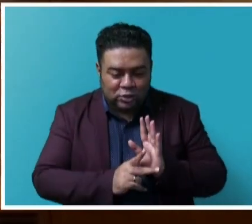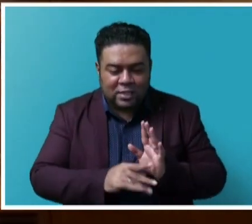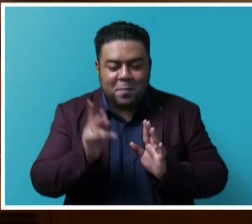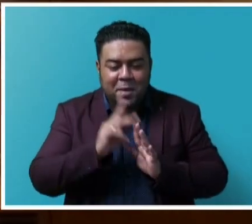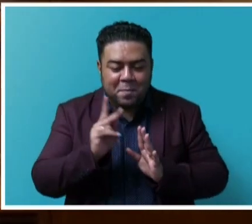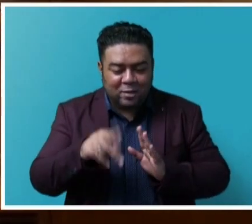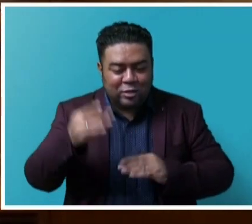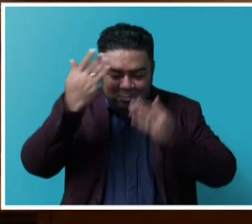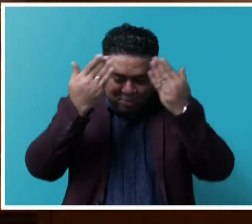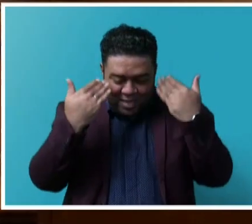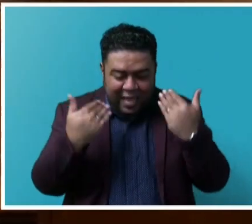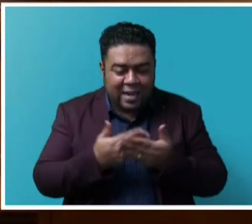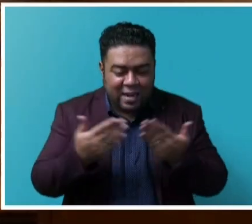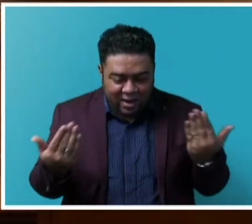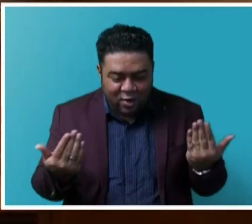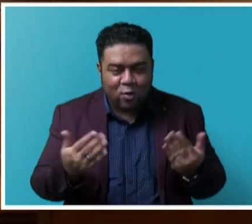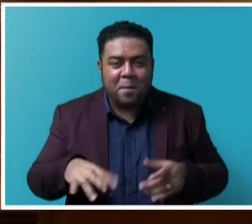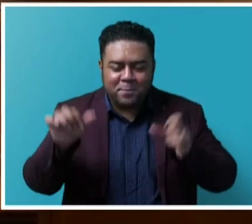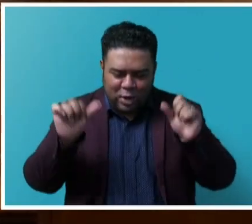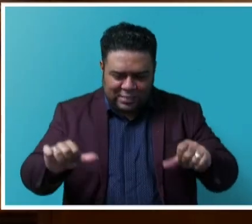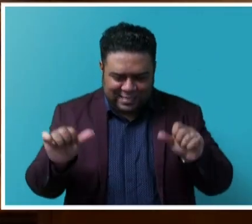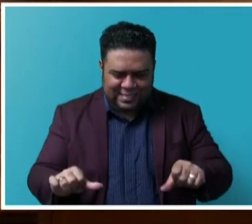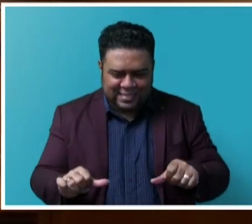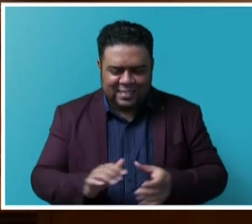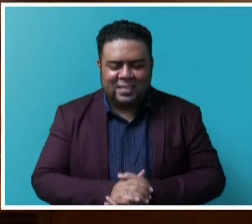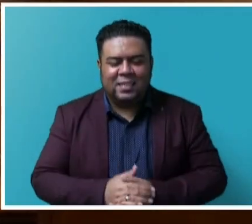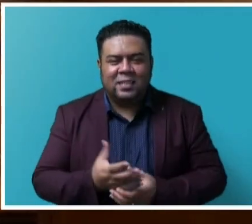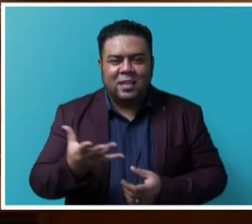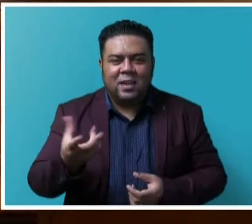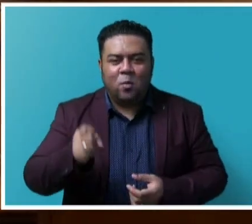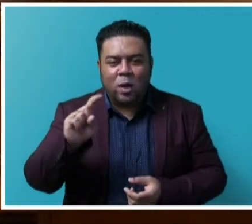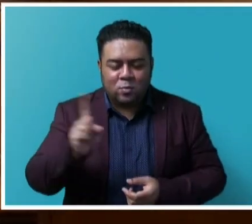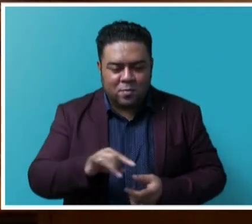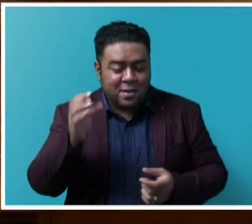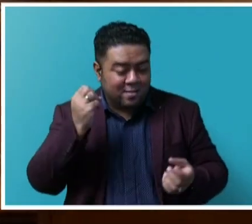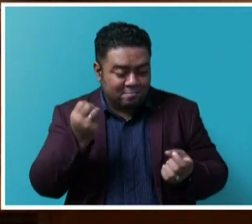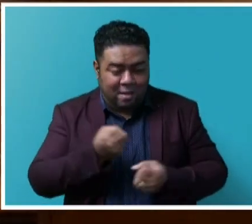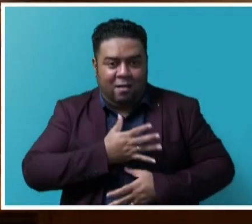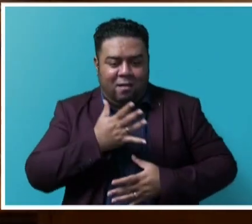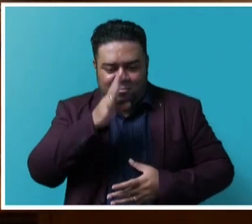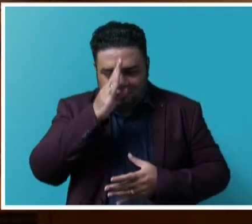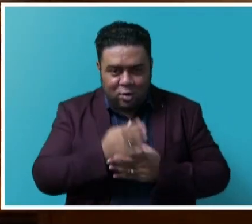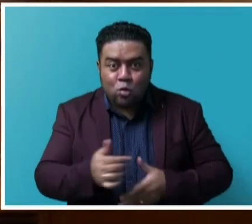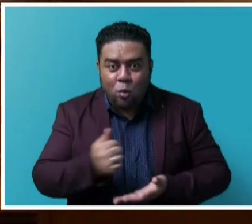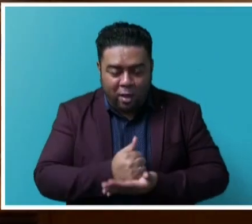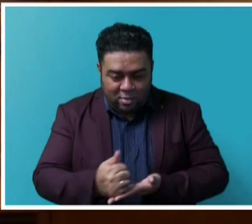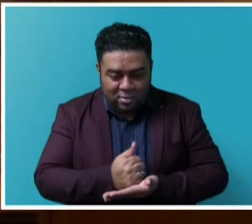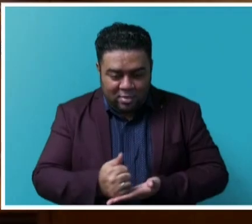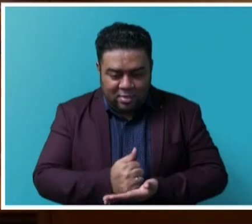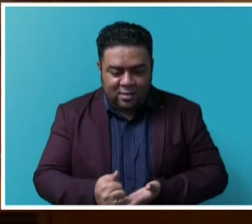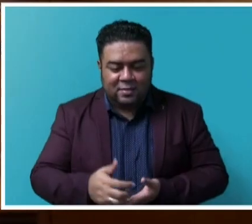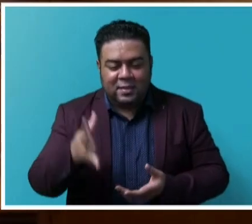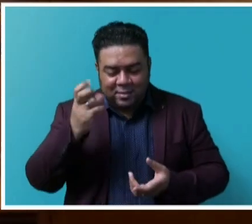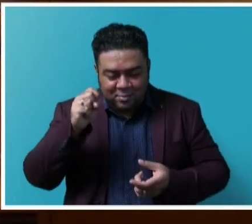speaker, and now president, and thought about what would inspire one to act, particularly